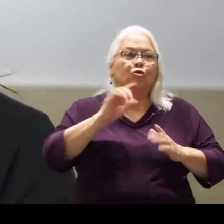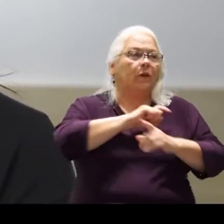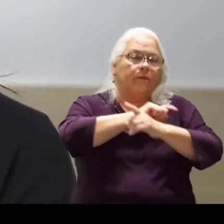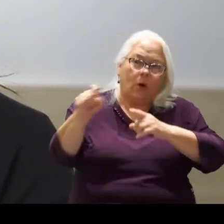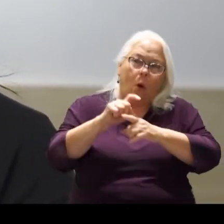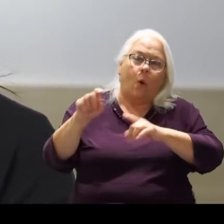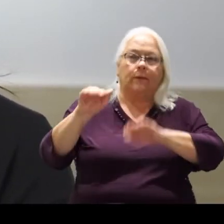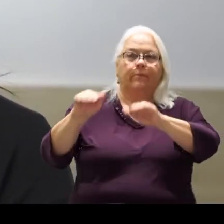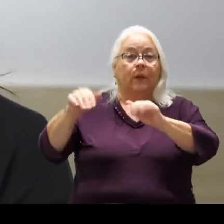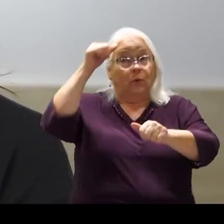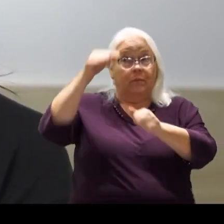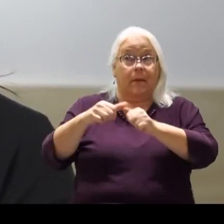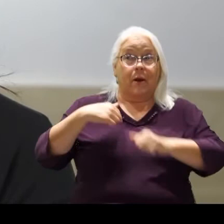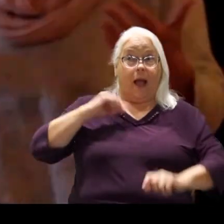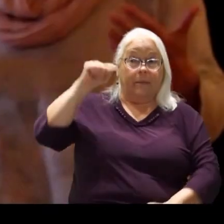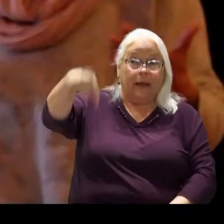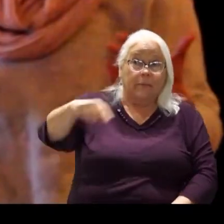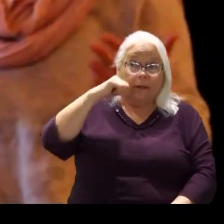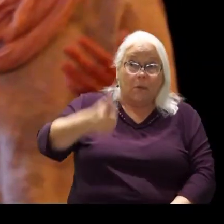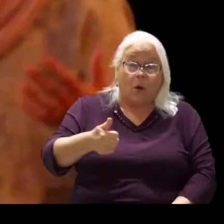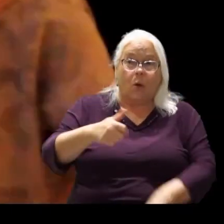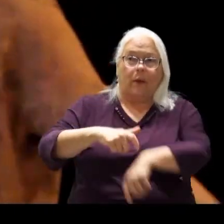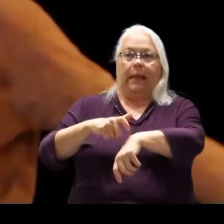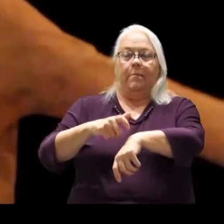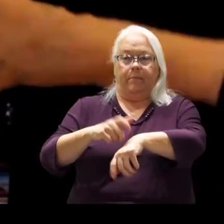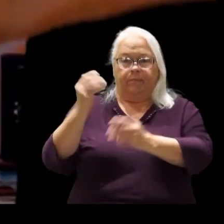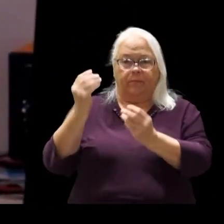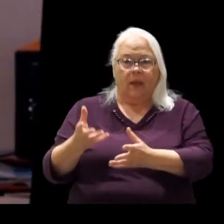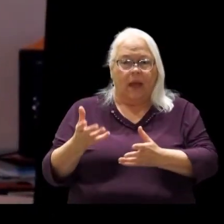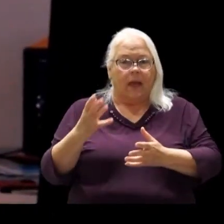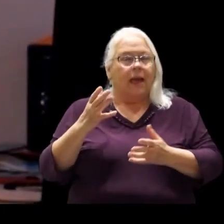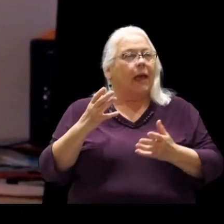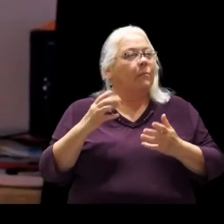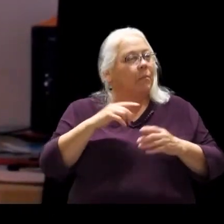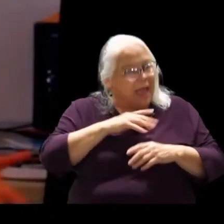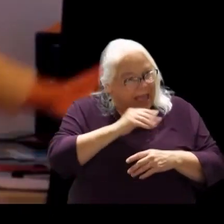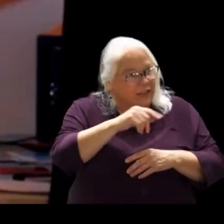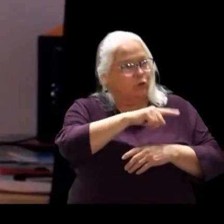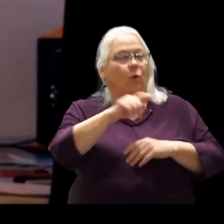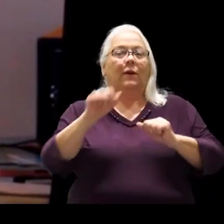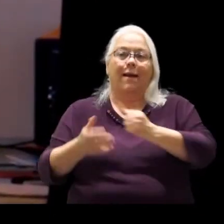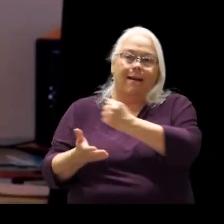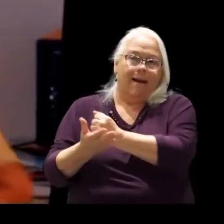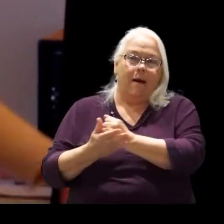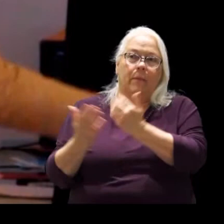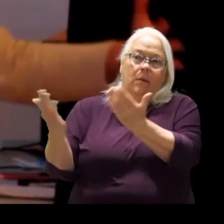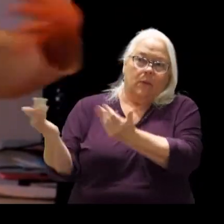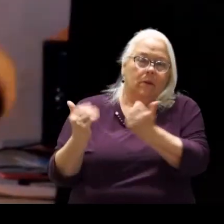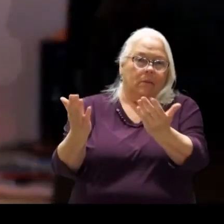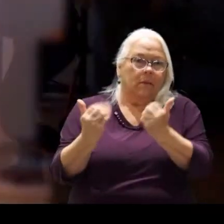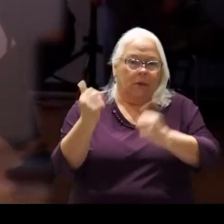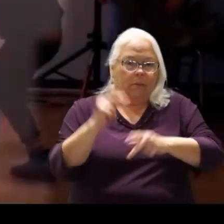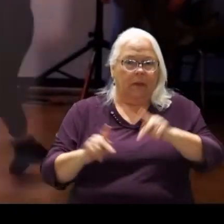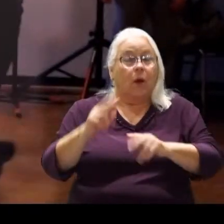that artists call ahead and are really advocating for their program, helping gather people into